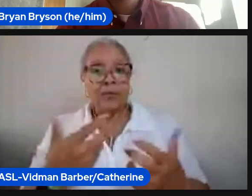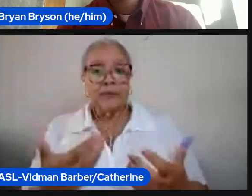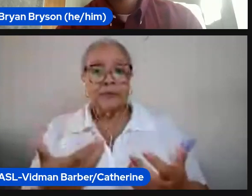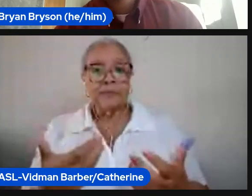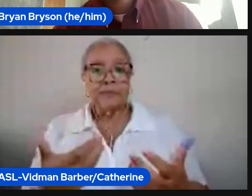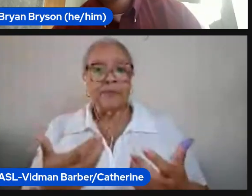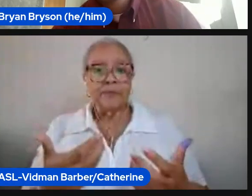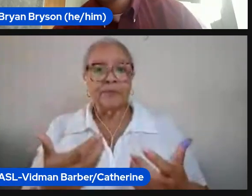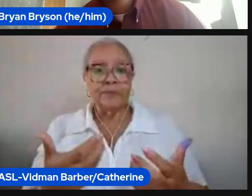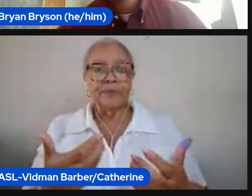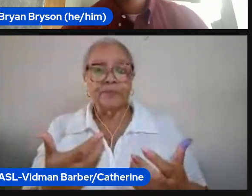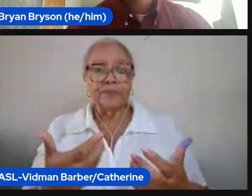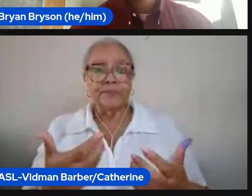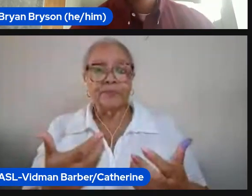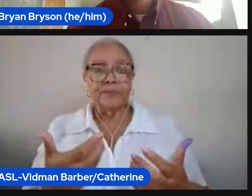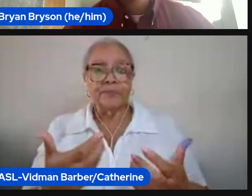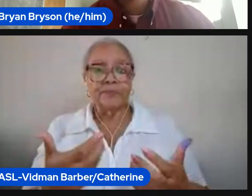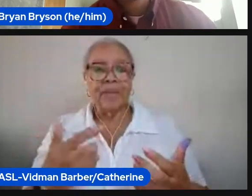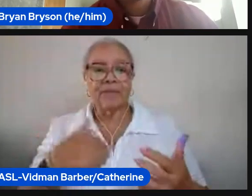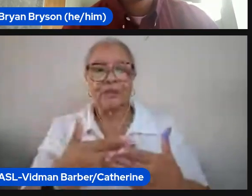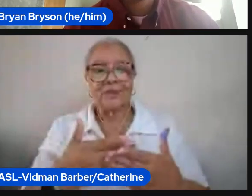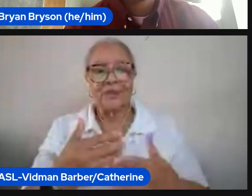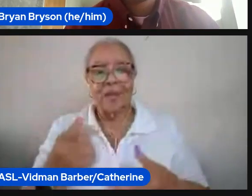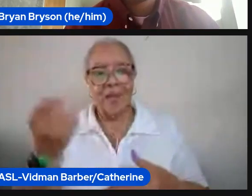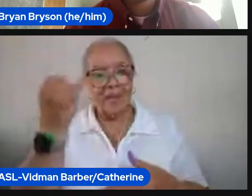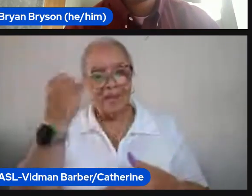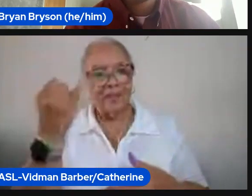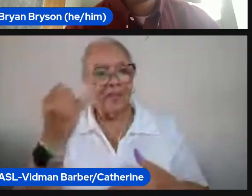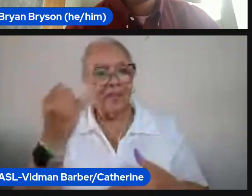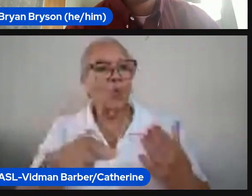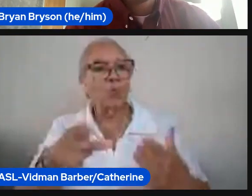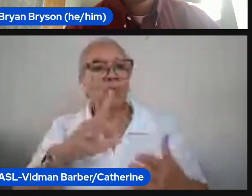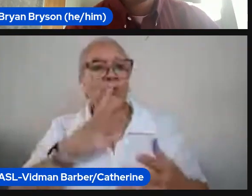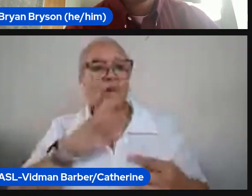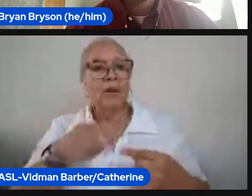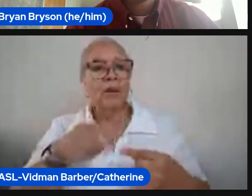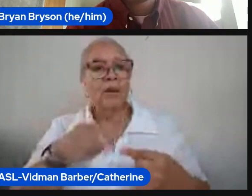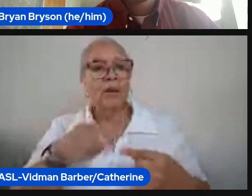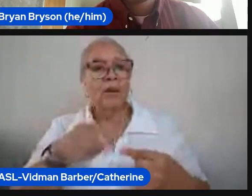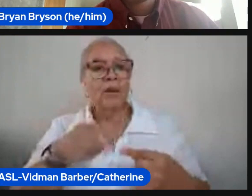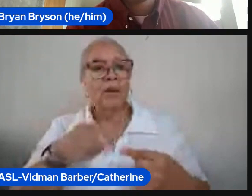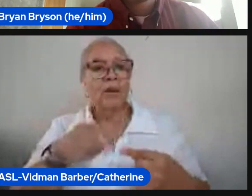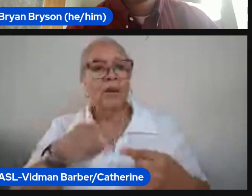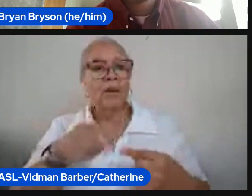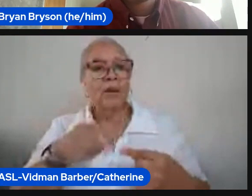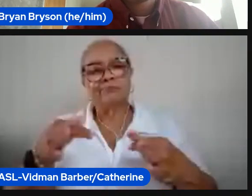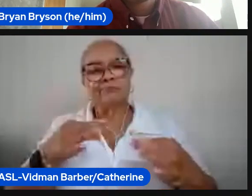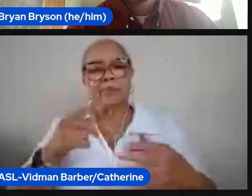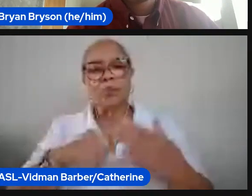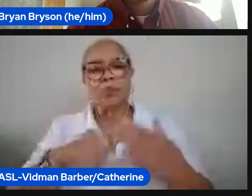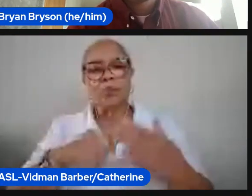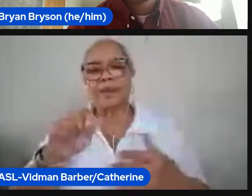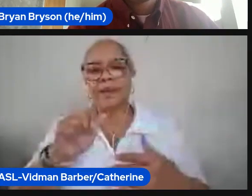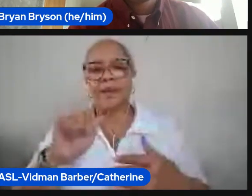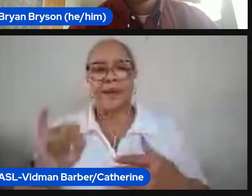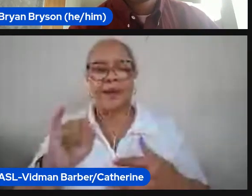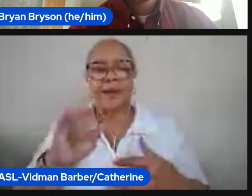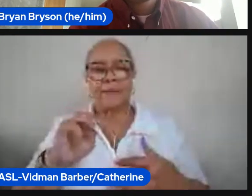really have a good sense of what we're talking about, can we please define artificial intelligence, machine